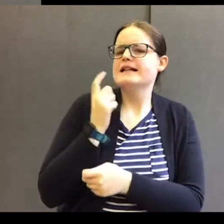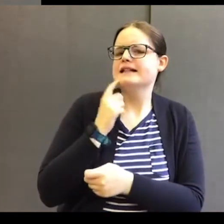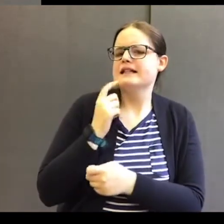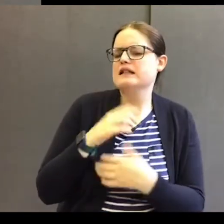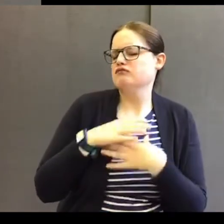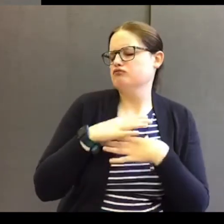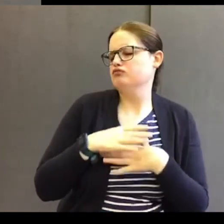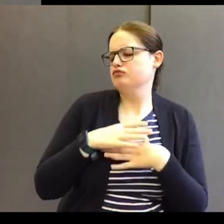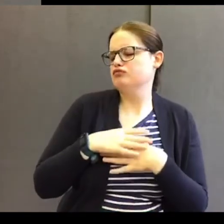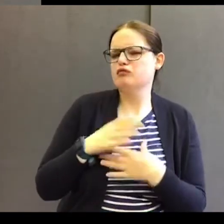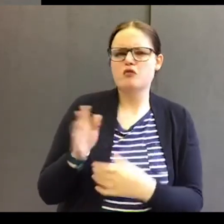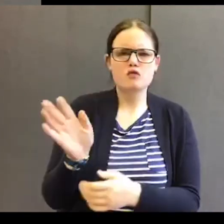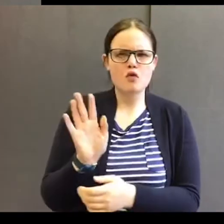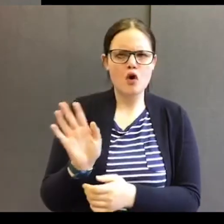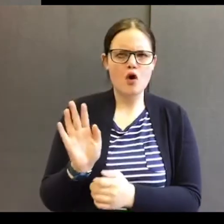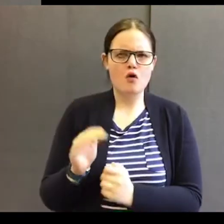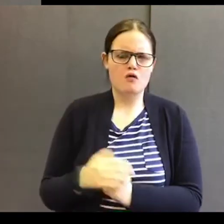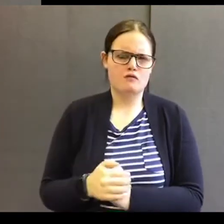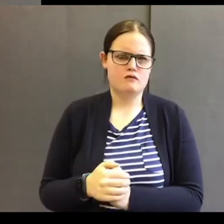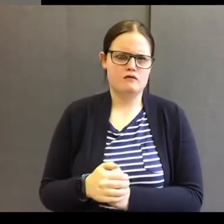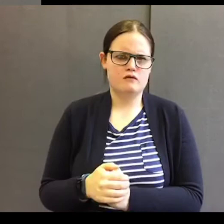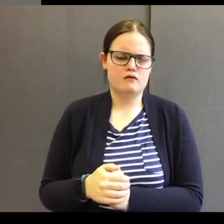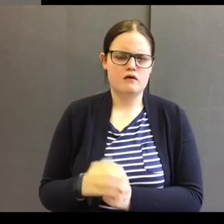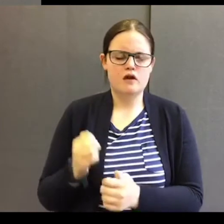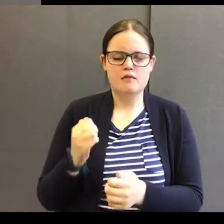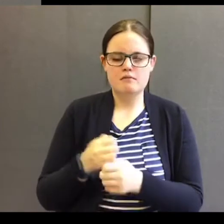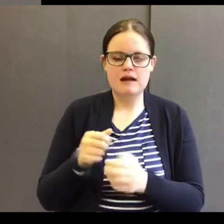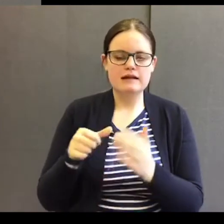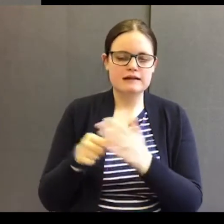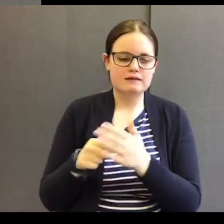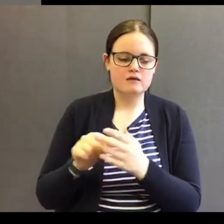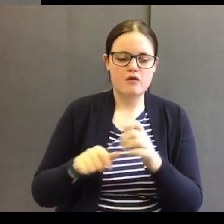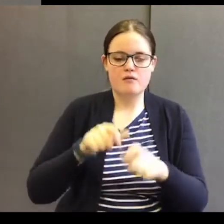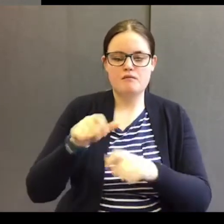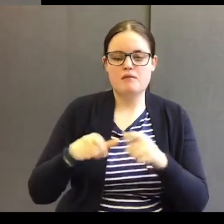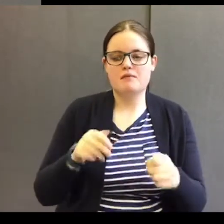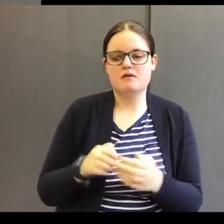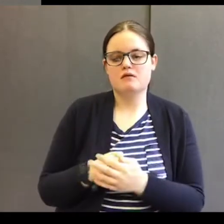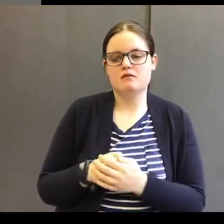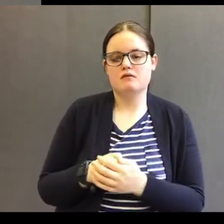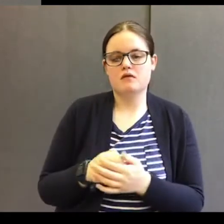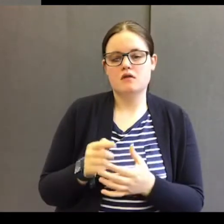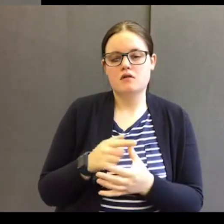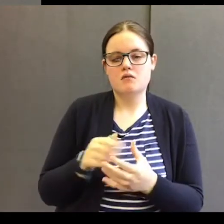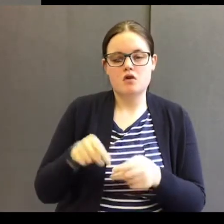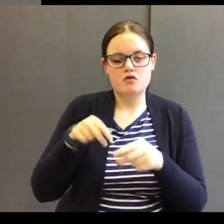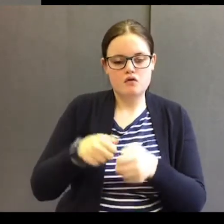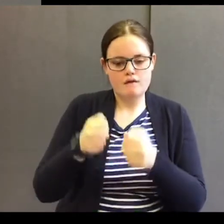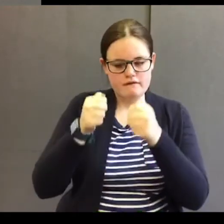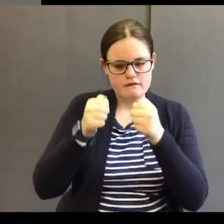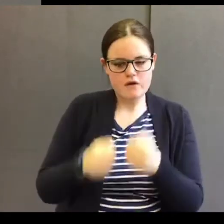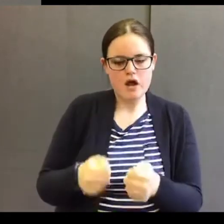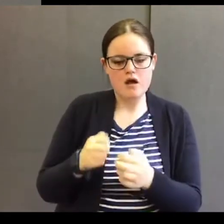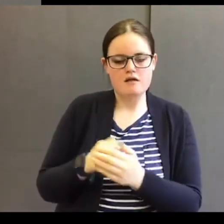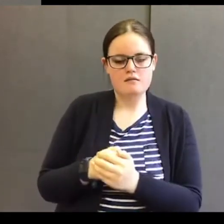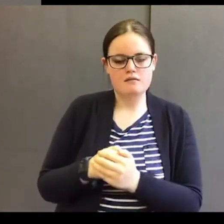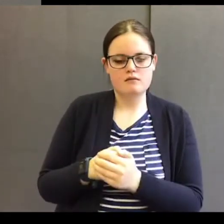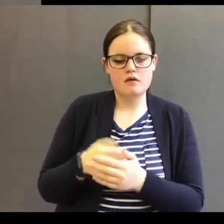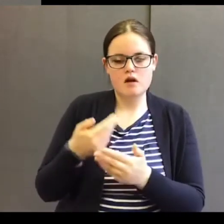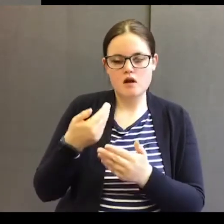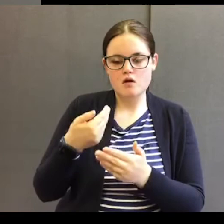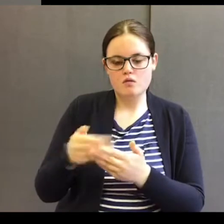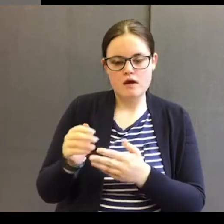people and make it easy for them. Oh no, they made it difficult for the people. They stood